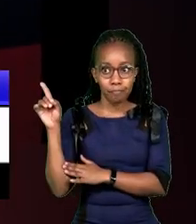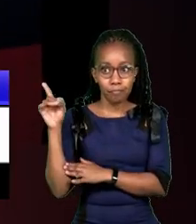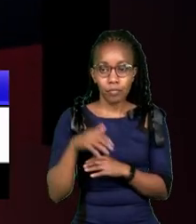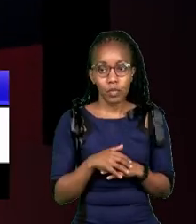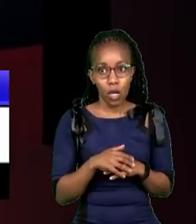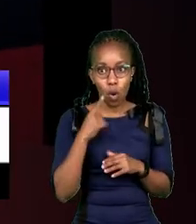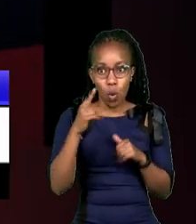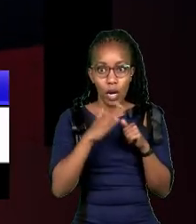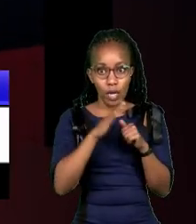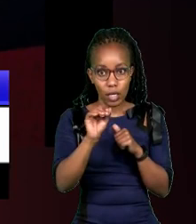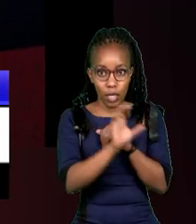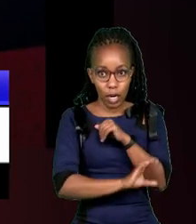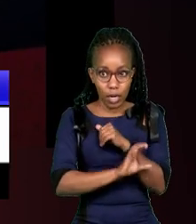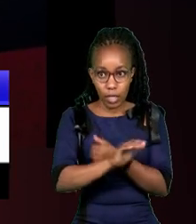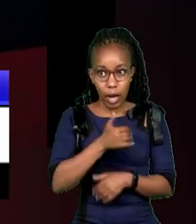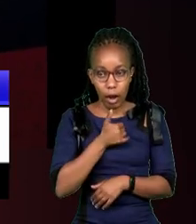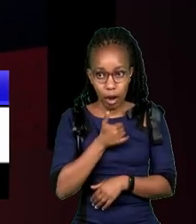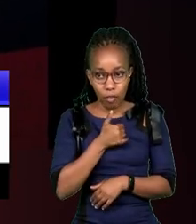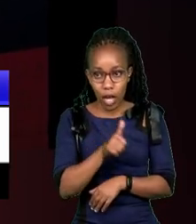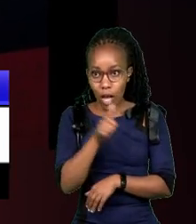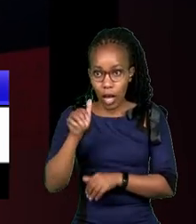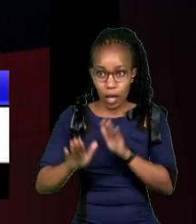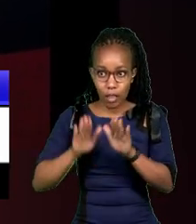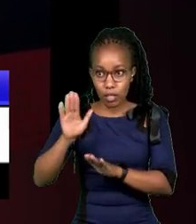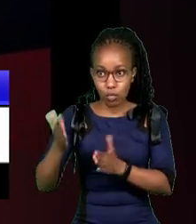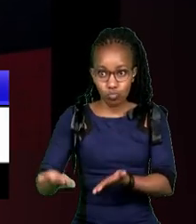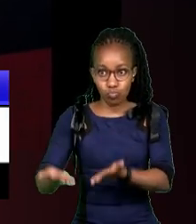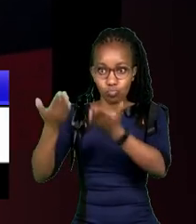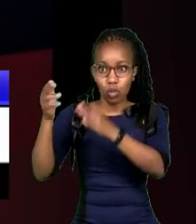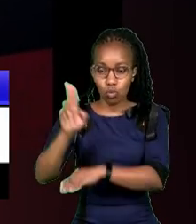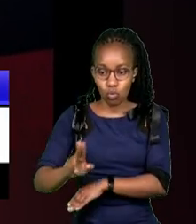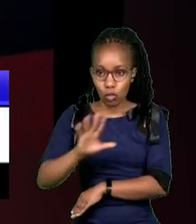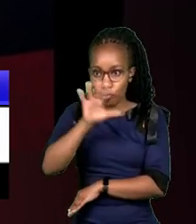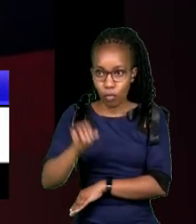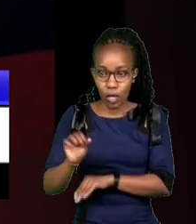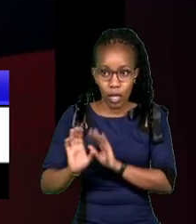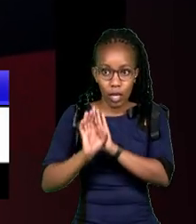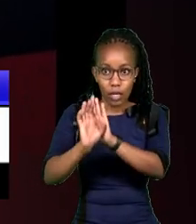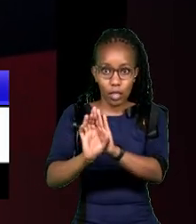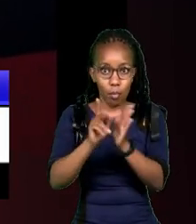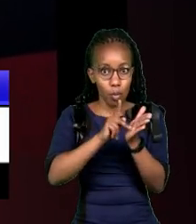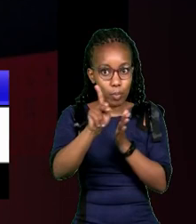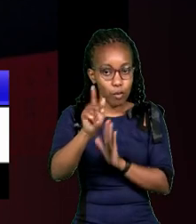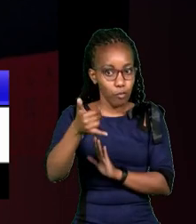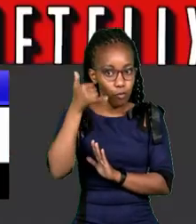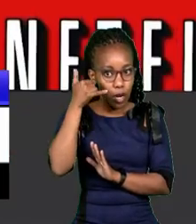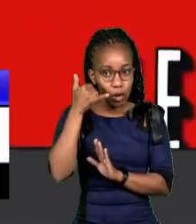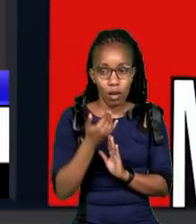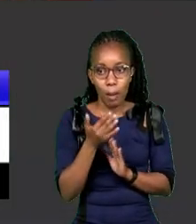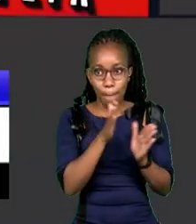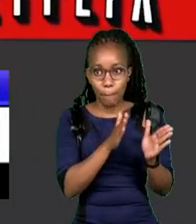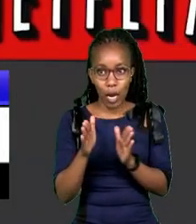more than 190 countries, has taken other steps to boost usage in Africa, including creation of a paid mobile-only plan and